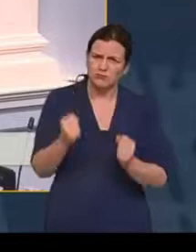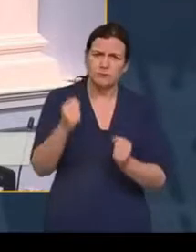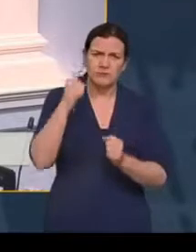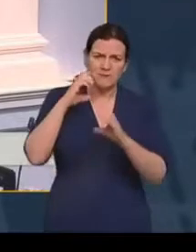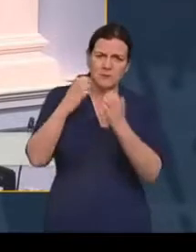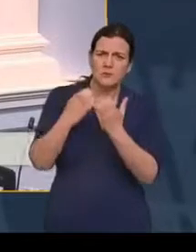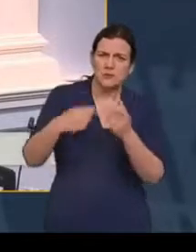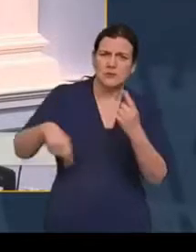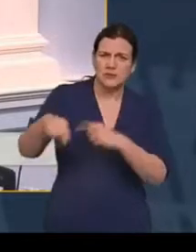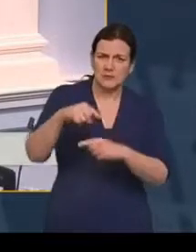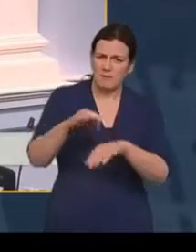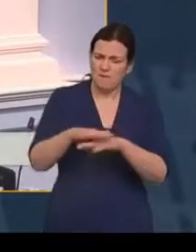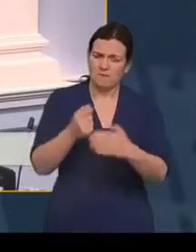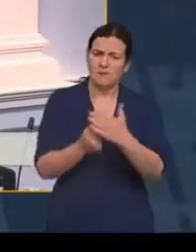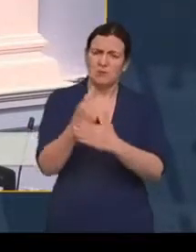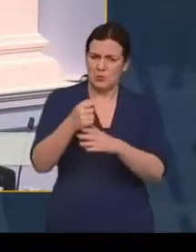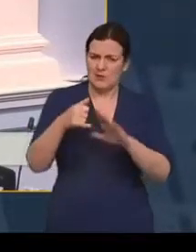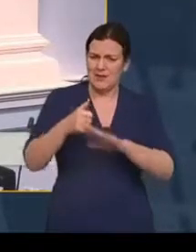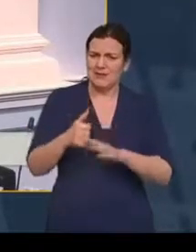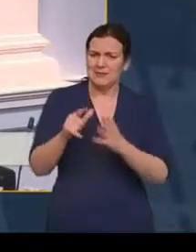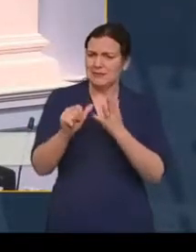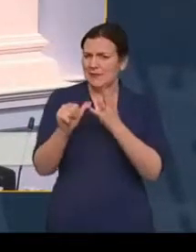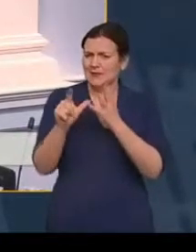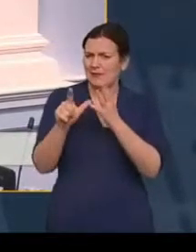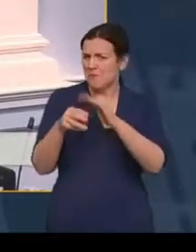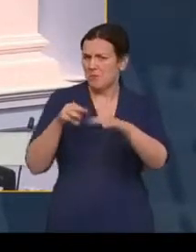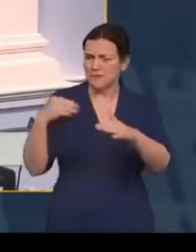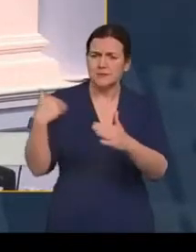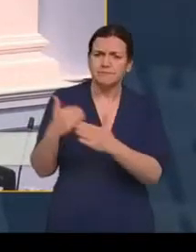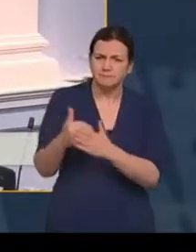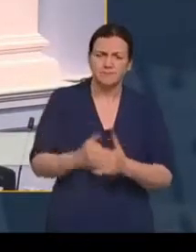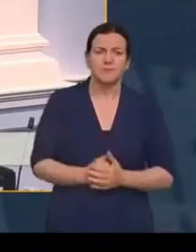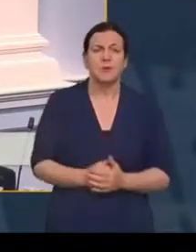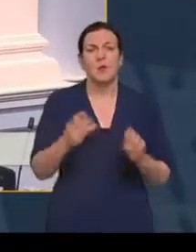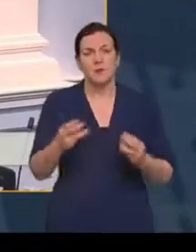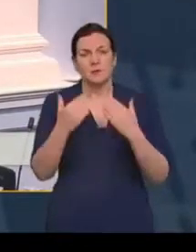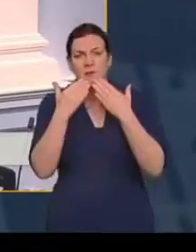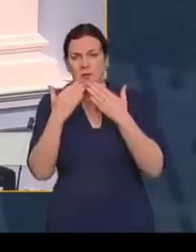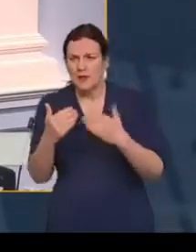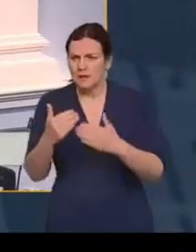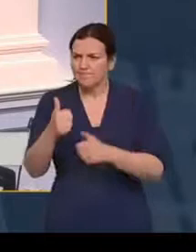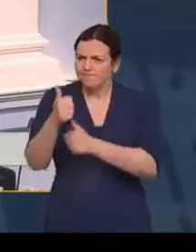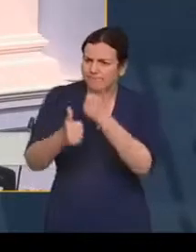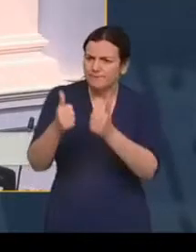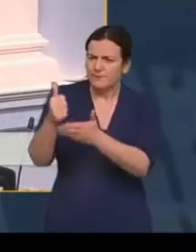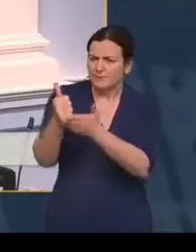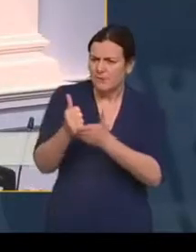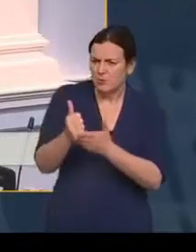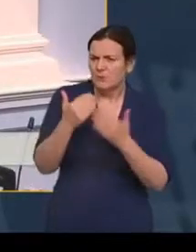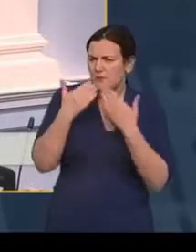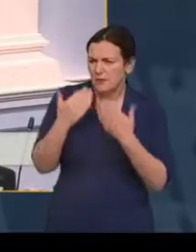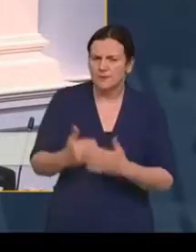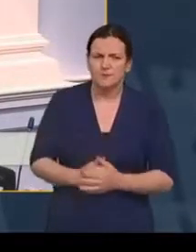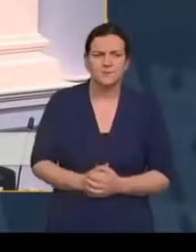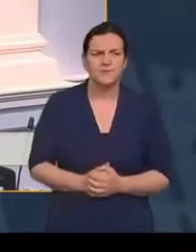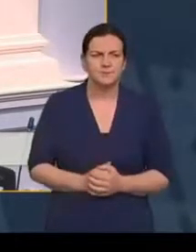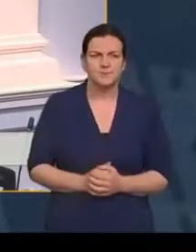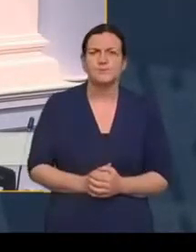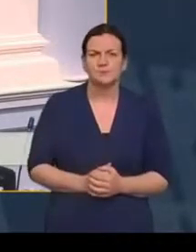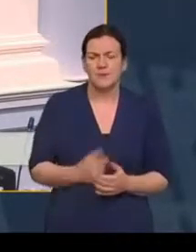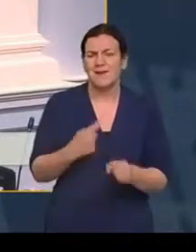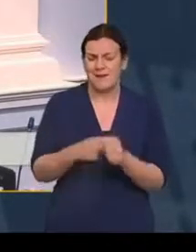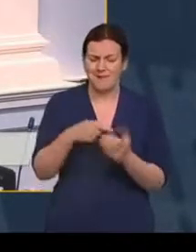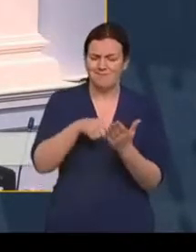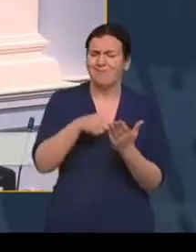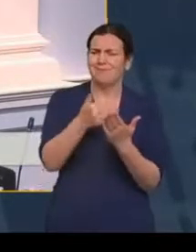of the deaf community on this issue over the last 6 to 7 months. I want to thank and commend you for your support, and